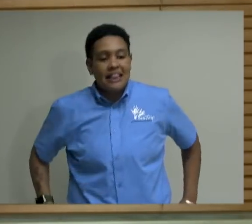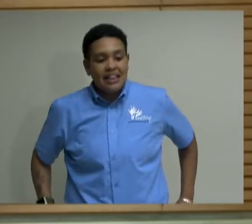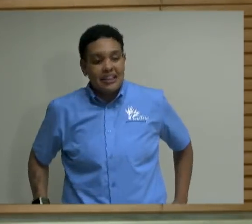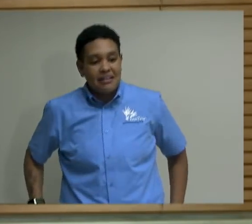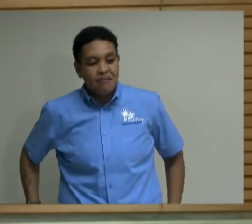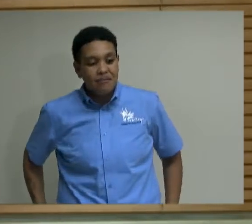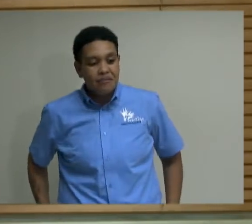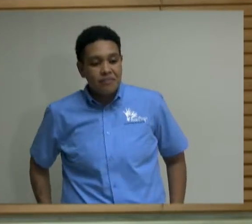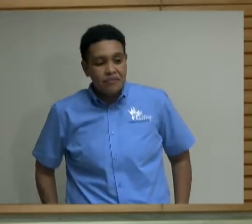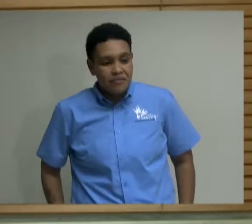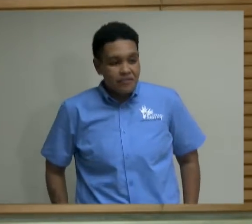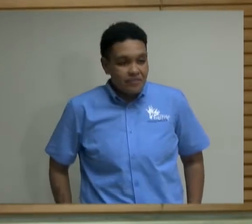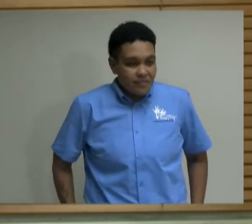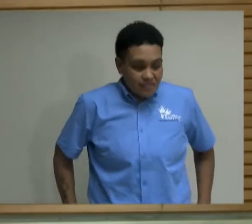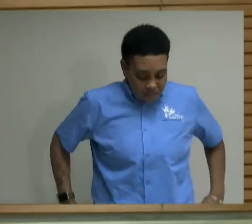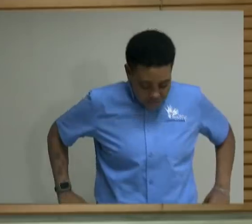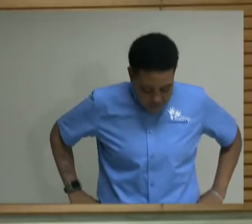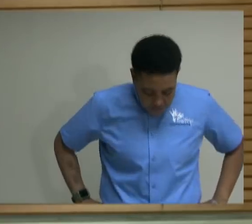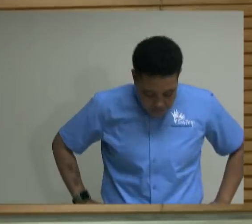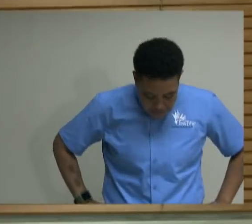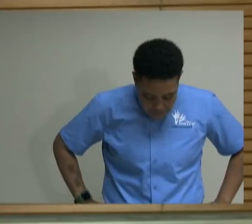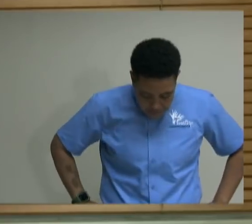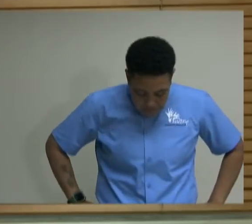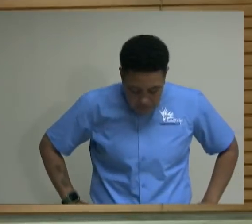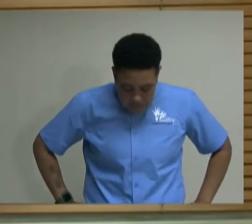are you on?